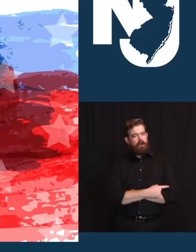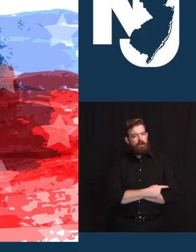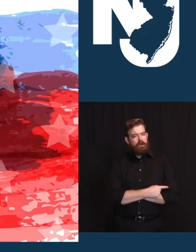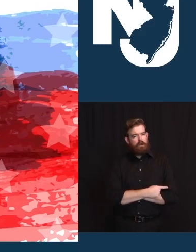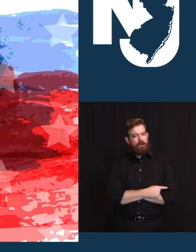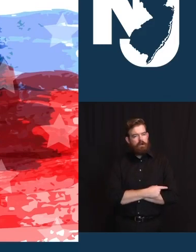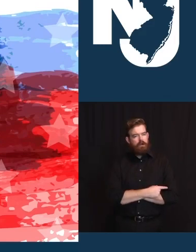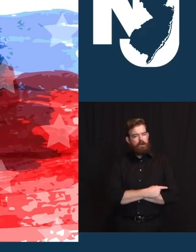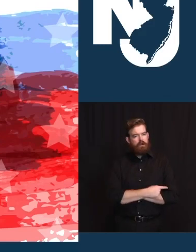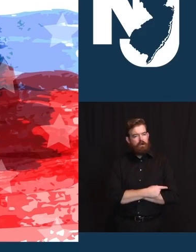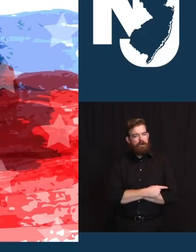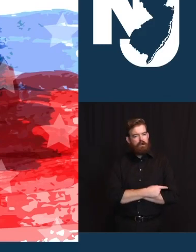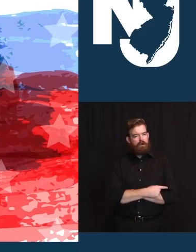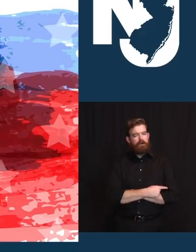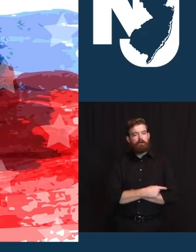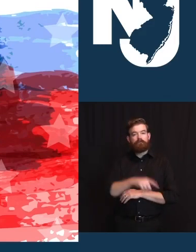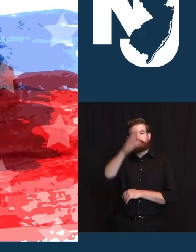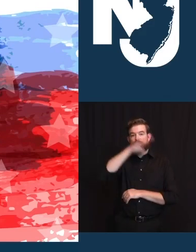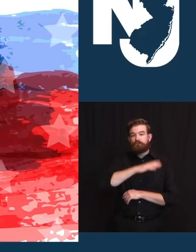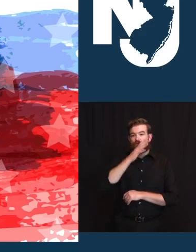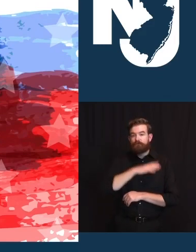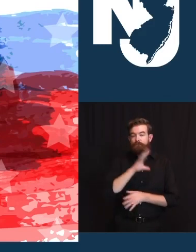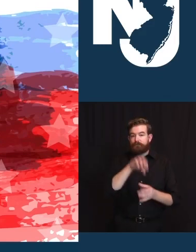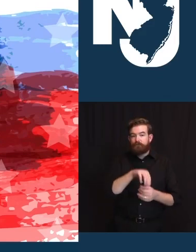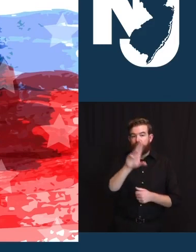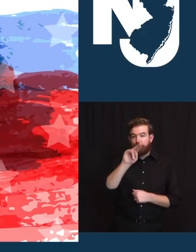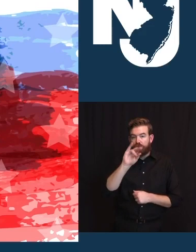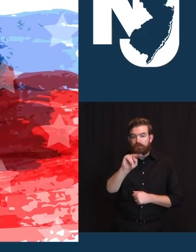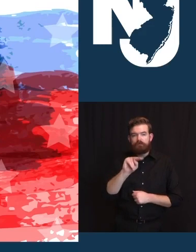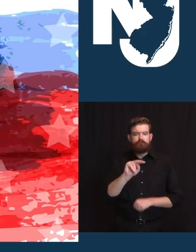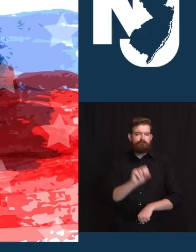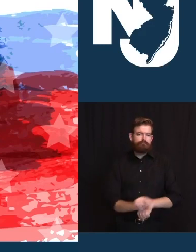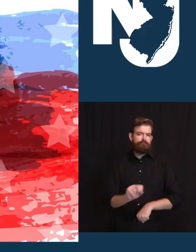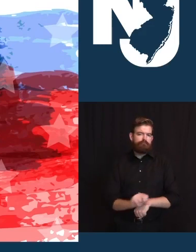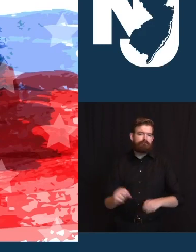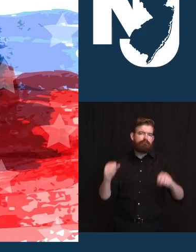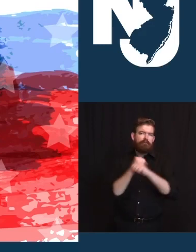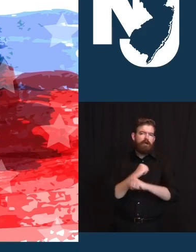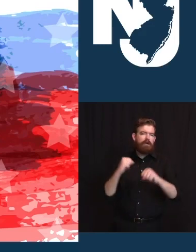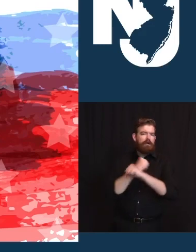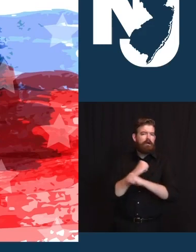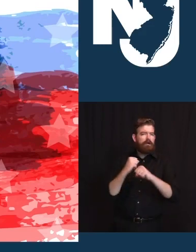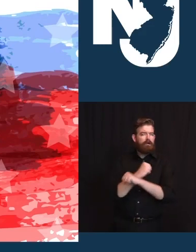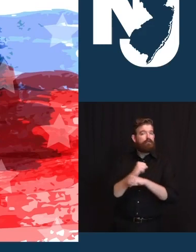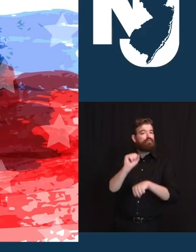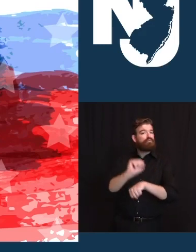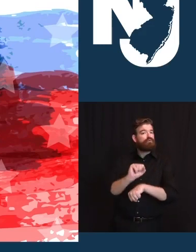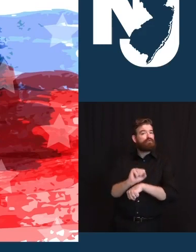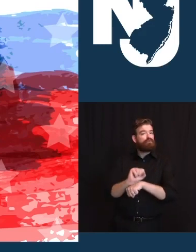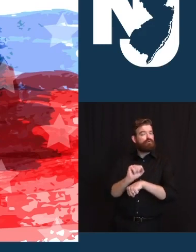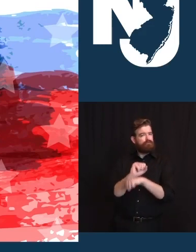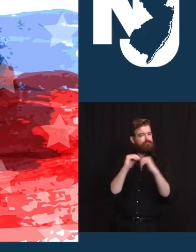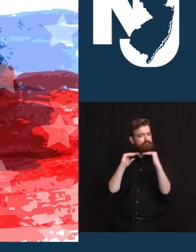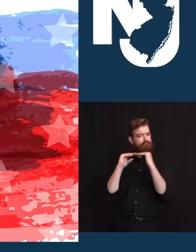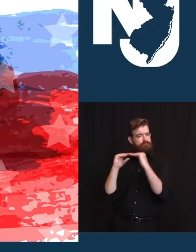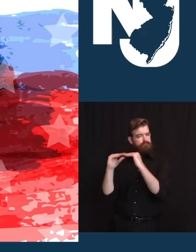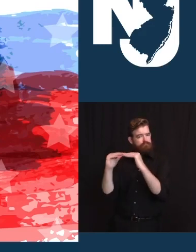to fight for fairness, respect, and justice, for fair wages, affordable health care, and